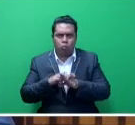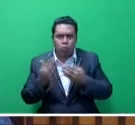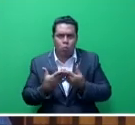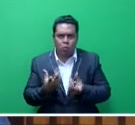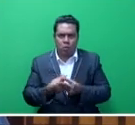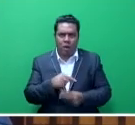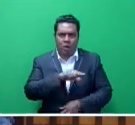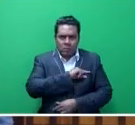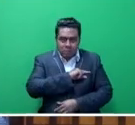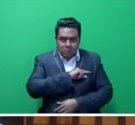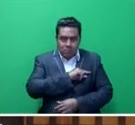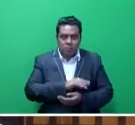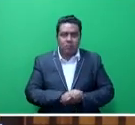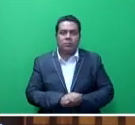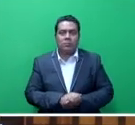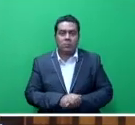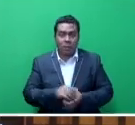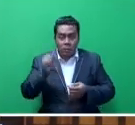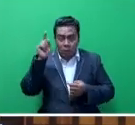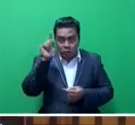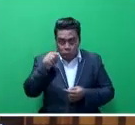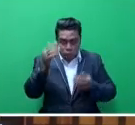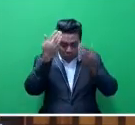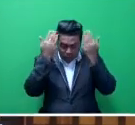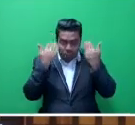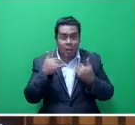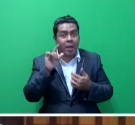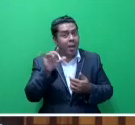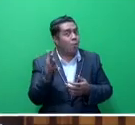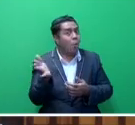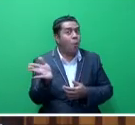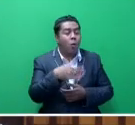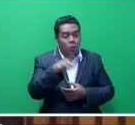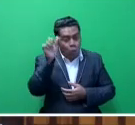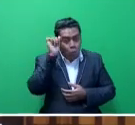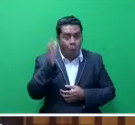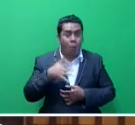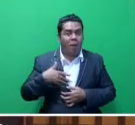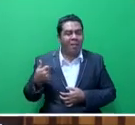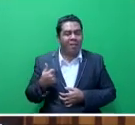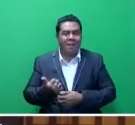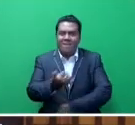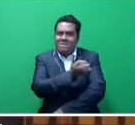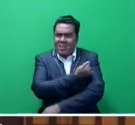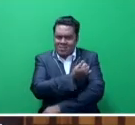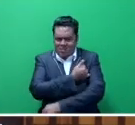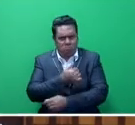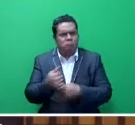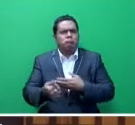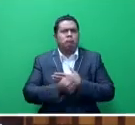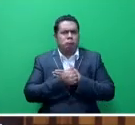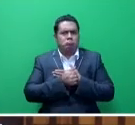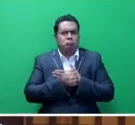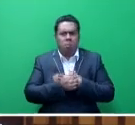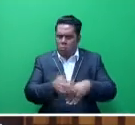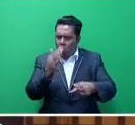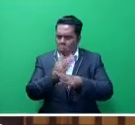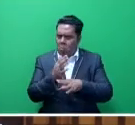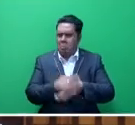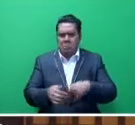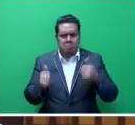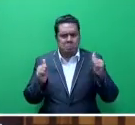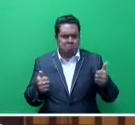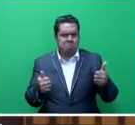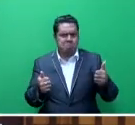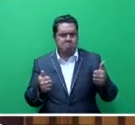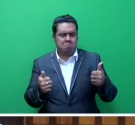Mr. Speaker, sir, as you and many in this room know personally, vaccines are safe. They work remarkably